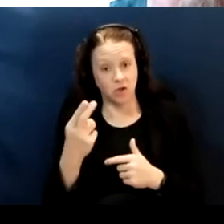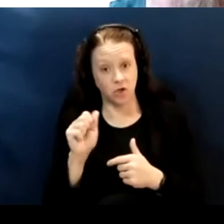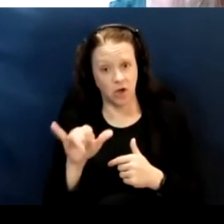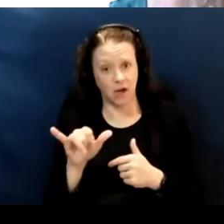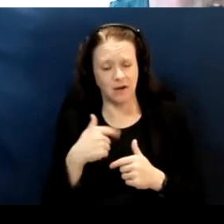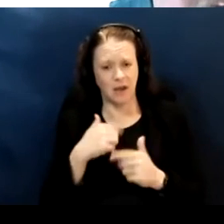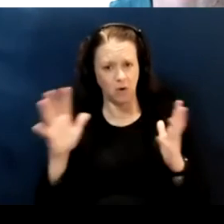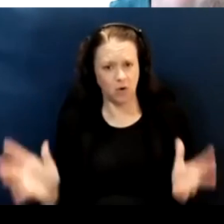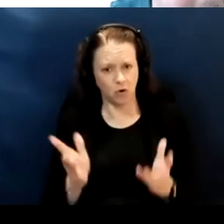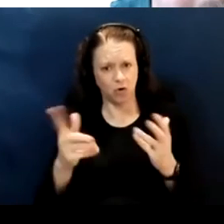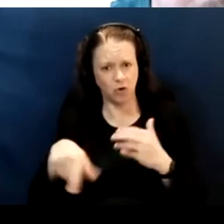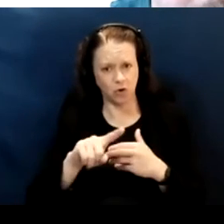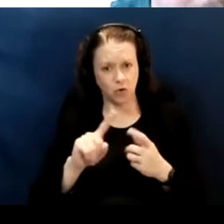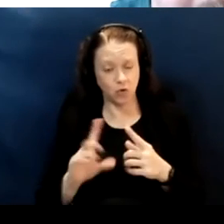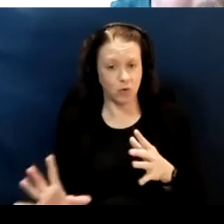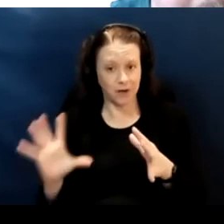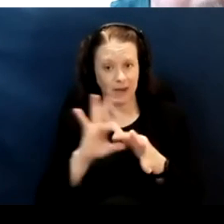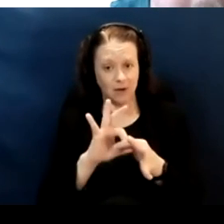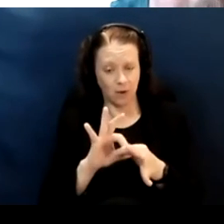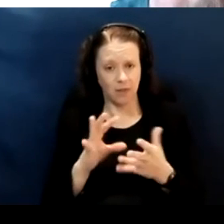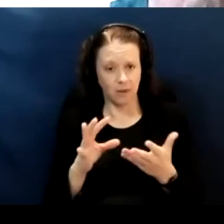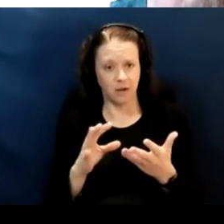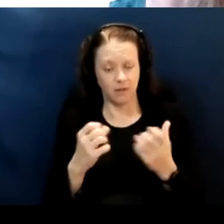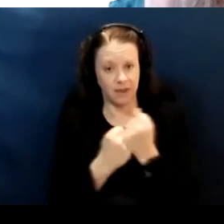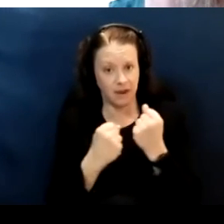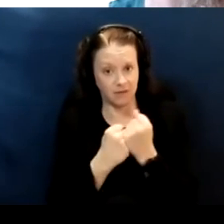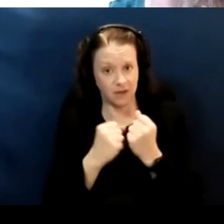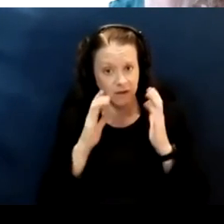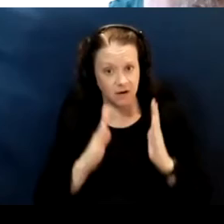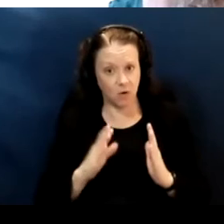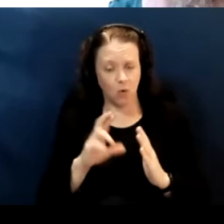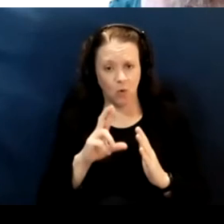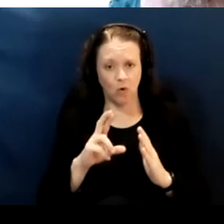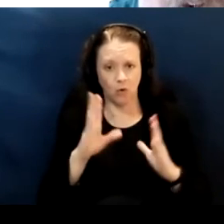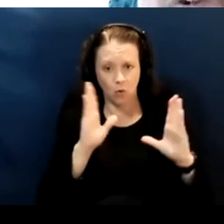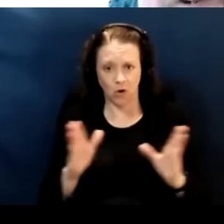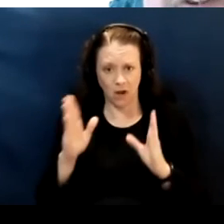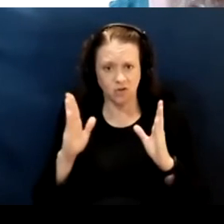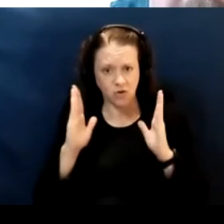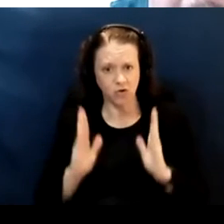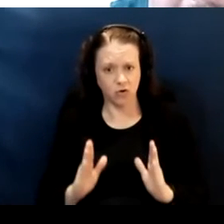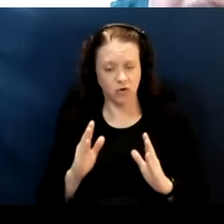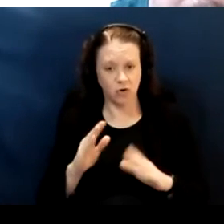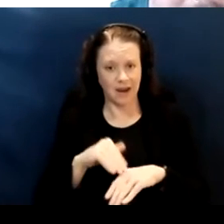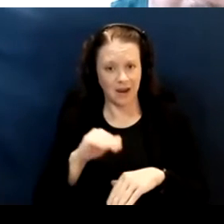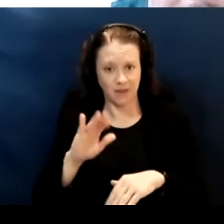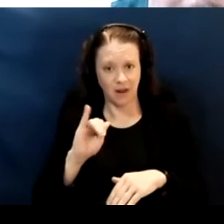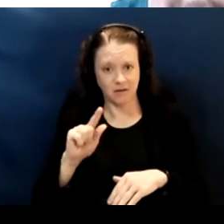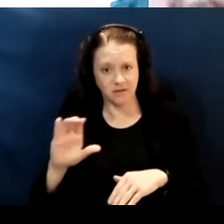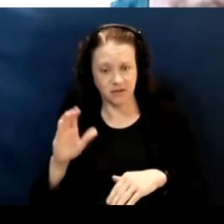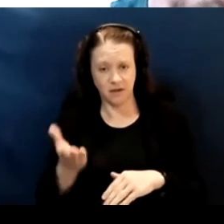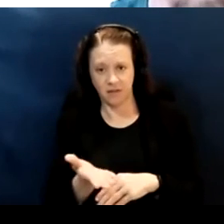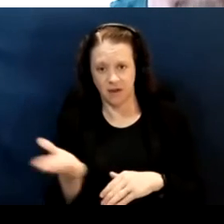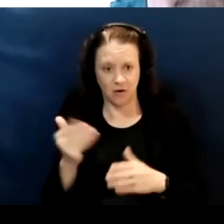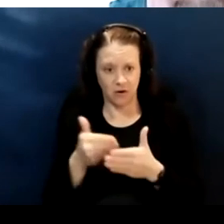encourage you to connect with the advocate or organizer at the ILC that you're near. If they're here with us,